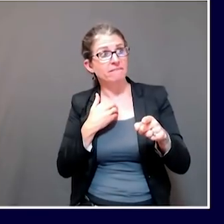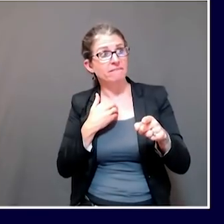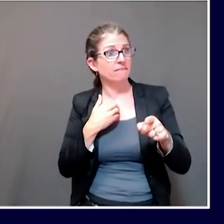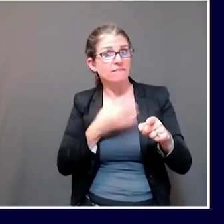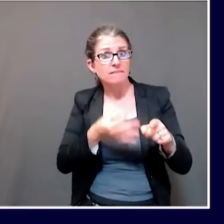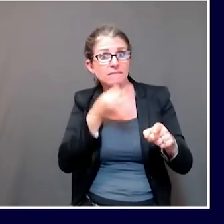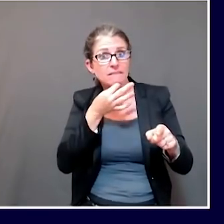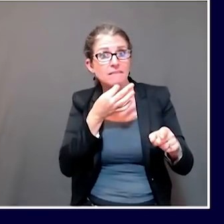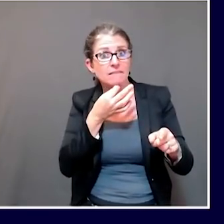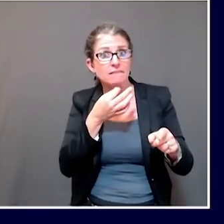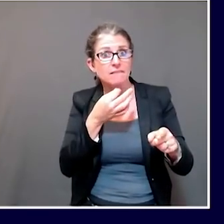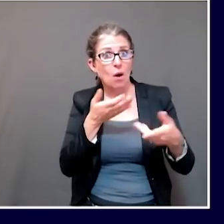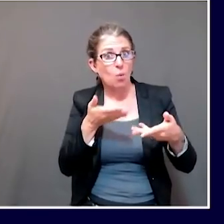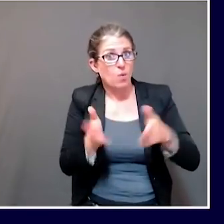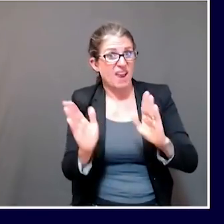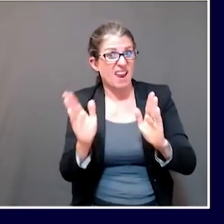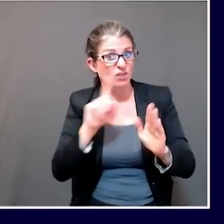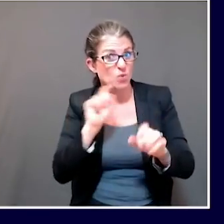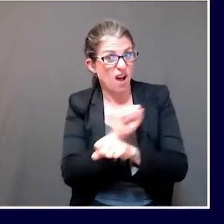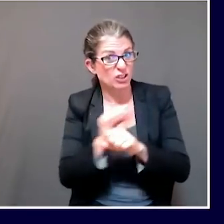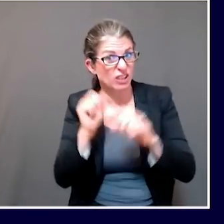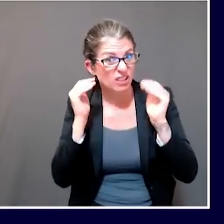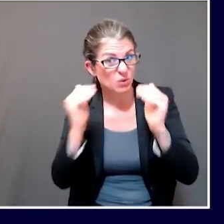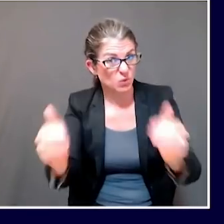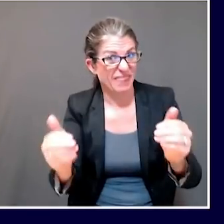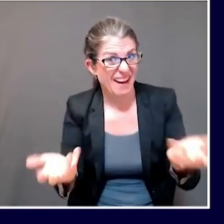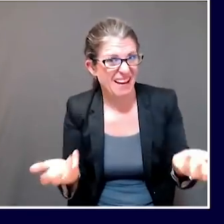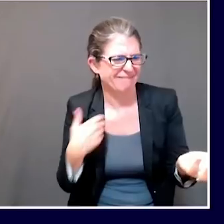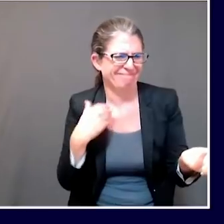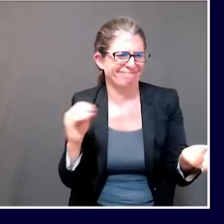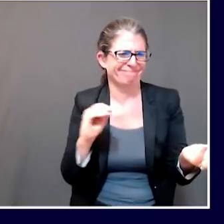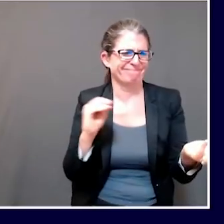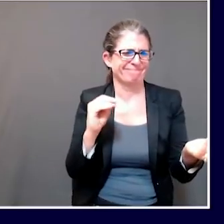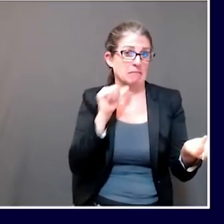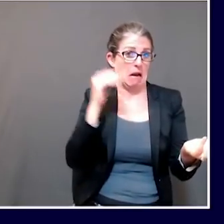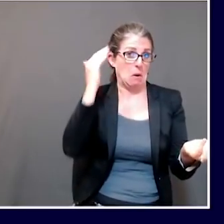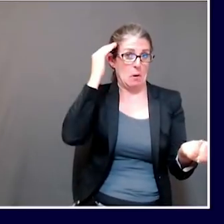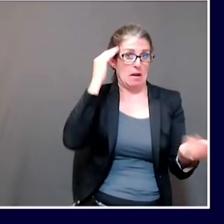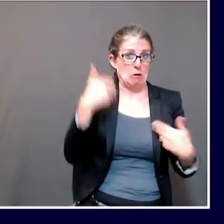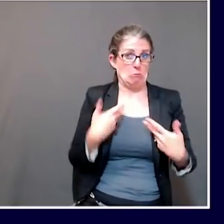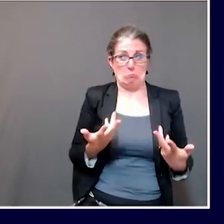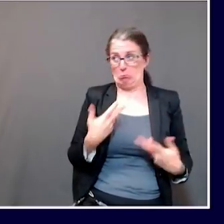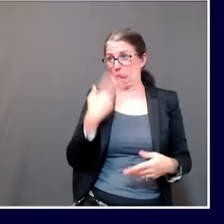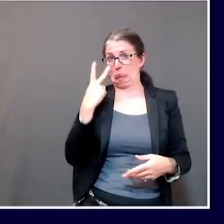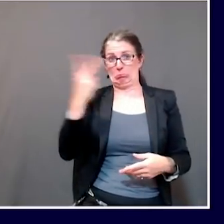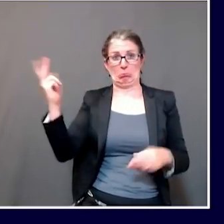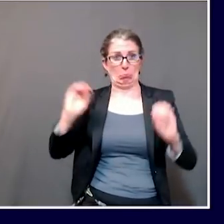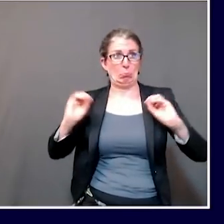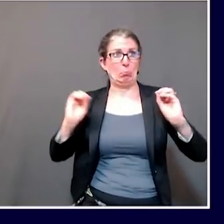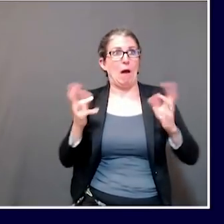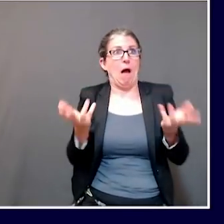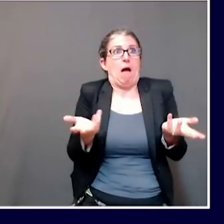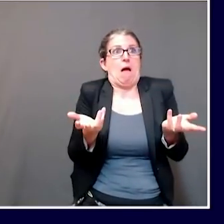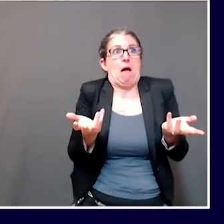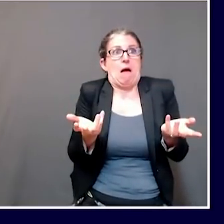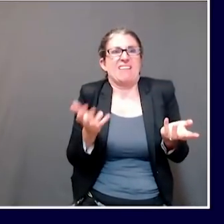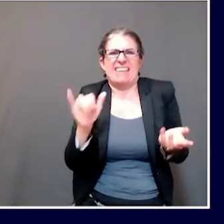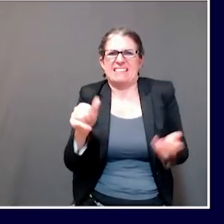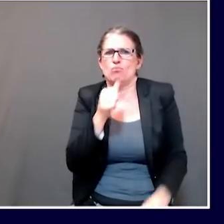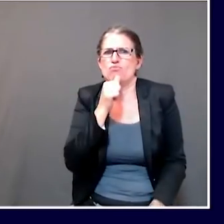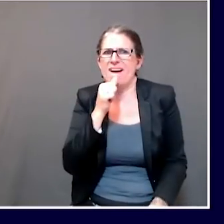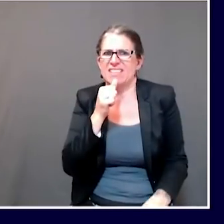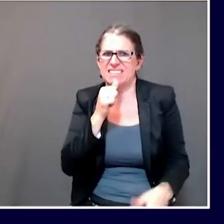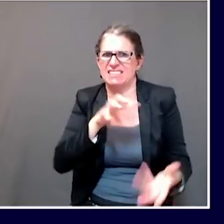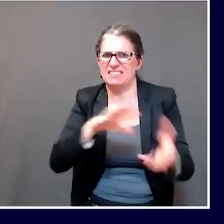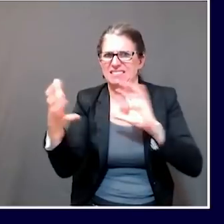of GPS tracking. I think to do so would raise really significant privacy concerns. Okay. One unrelated